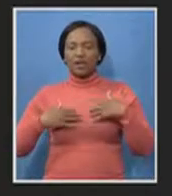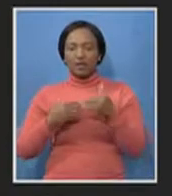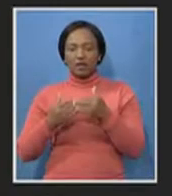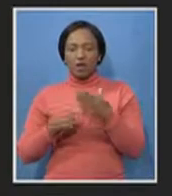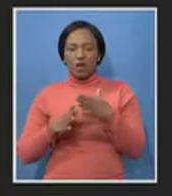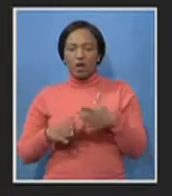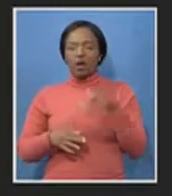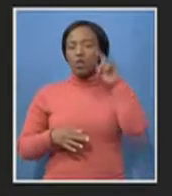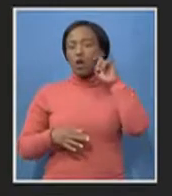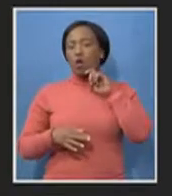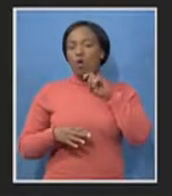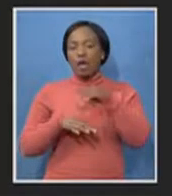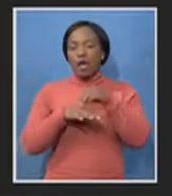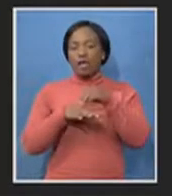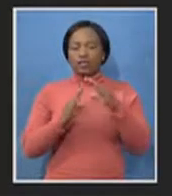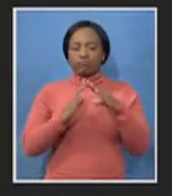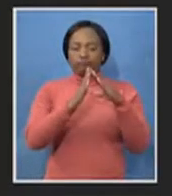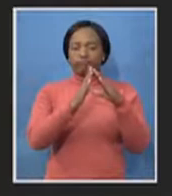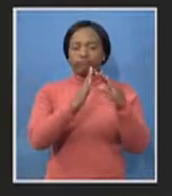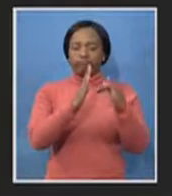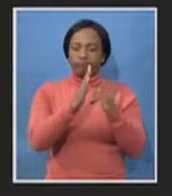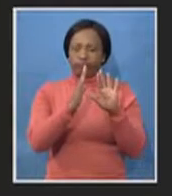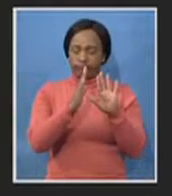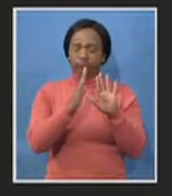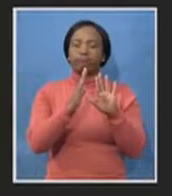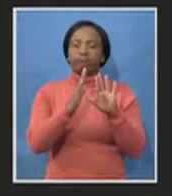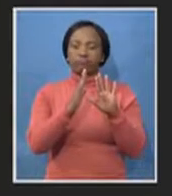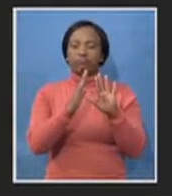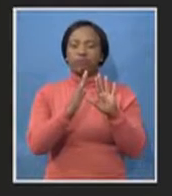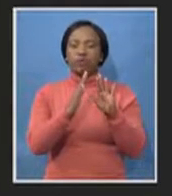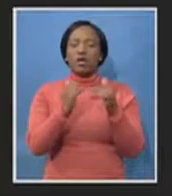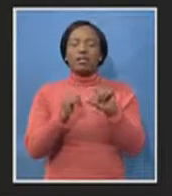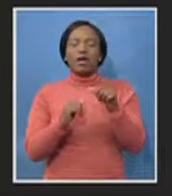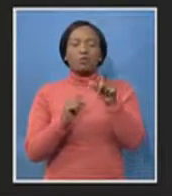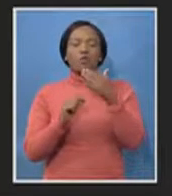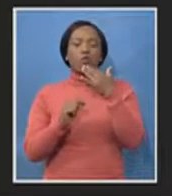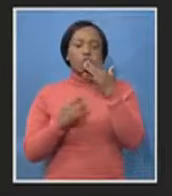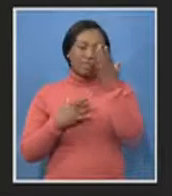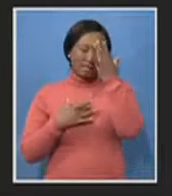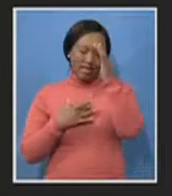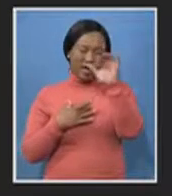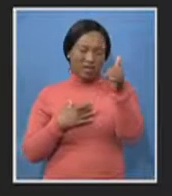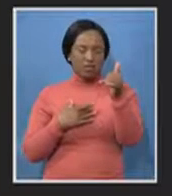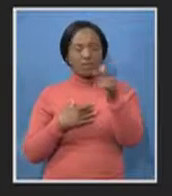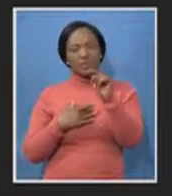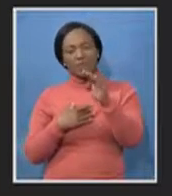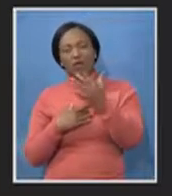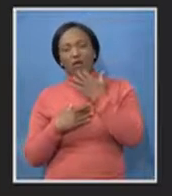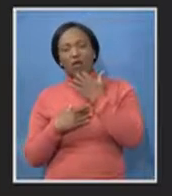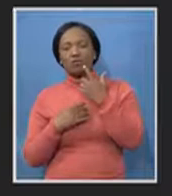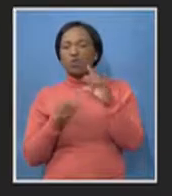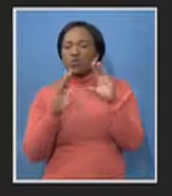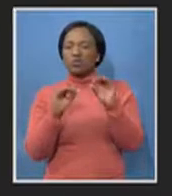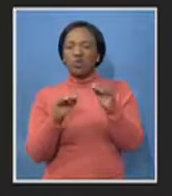And so we really stopped the pooling for now. And And if we do go back to more community testing, maybe